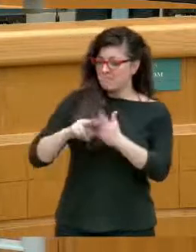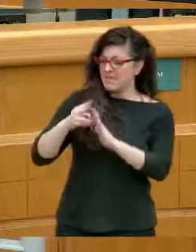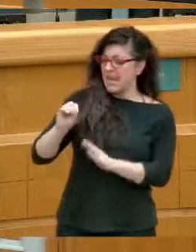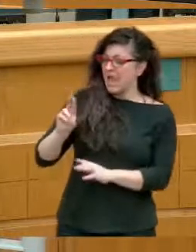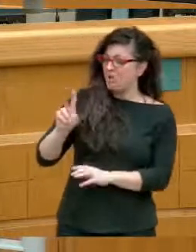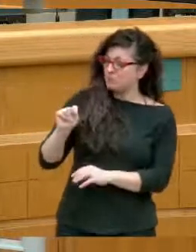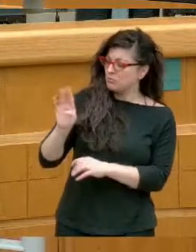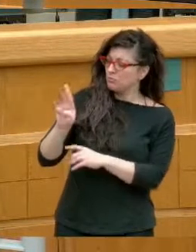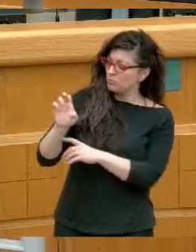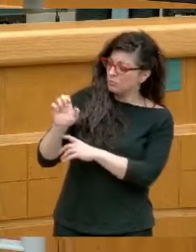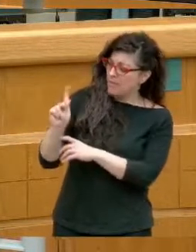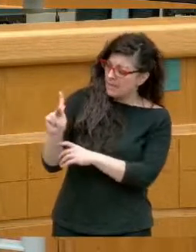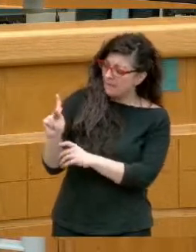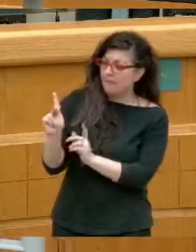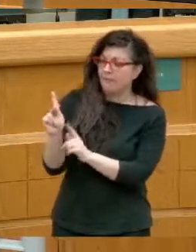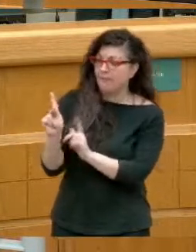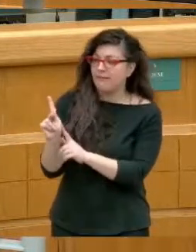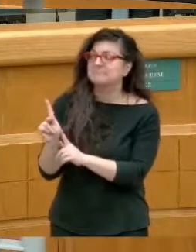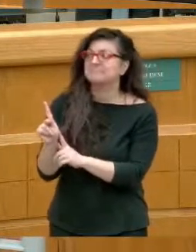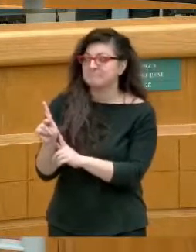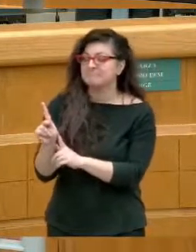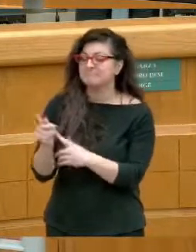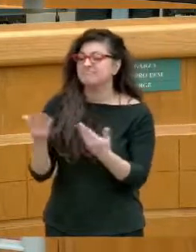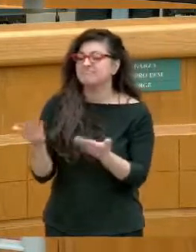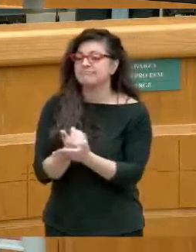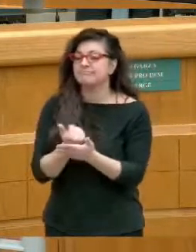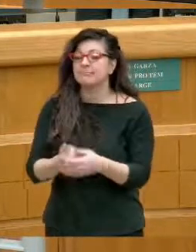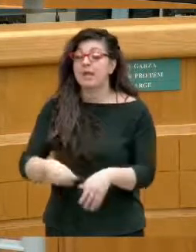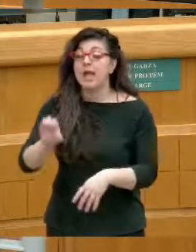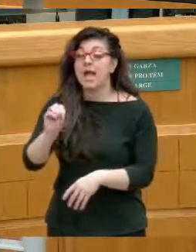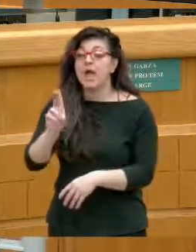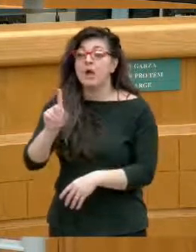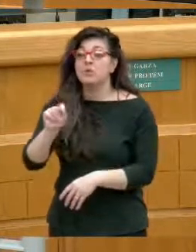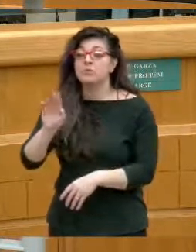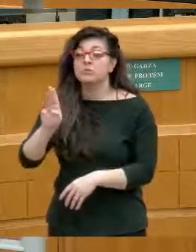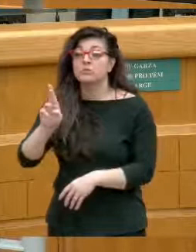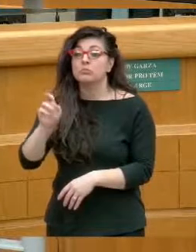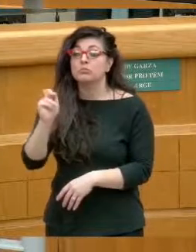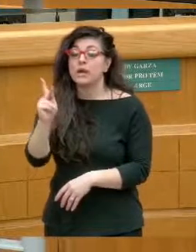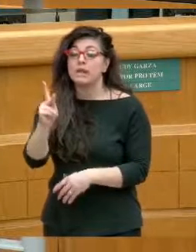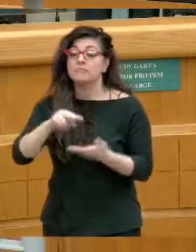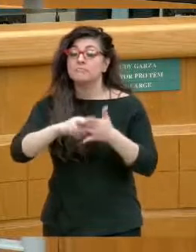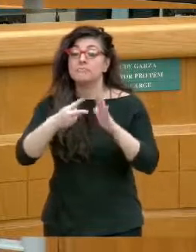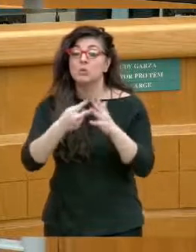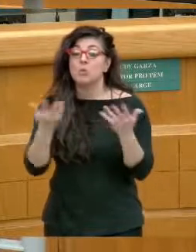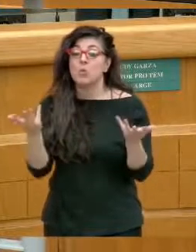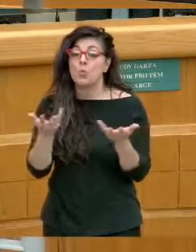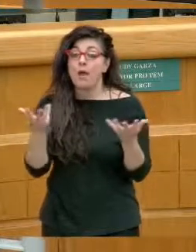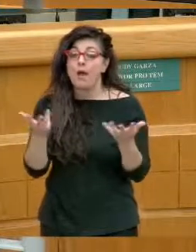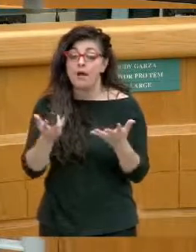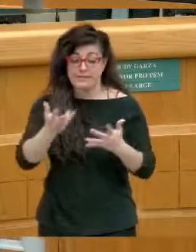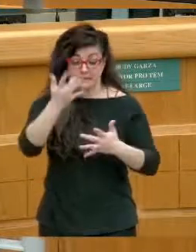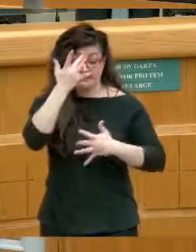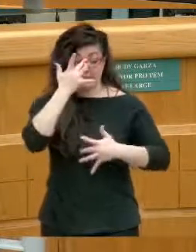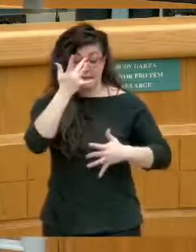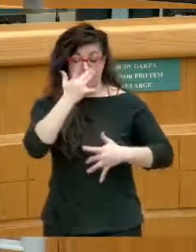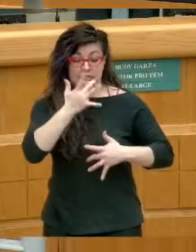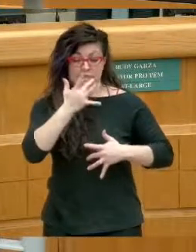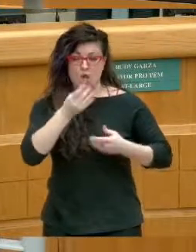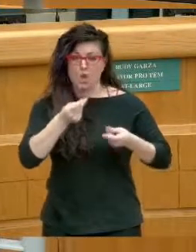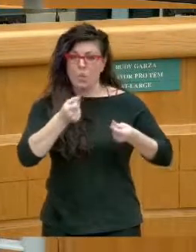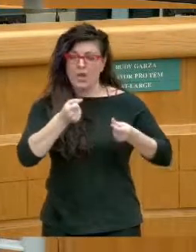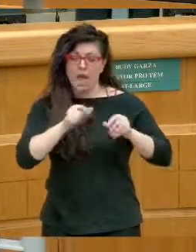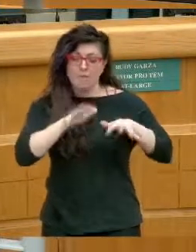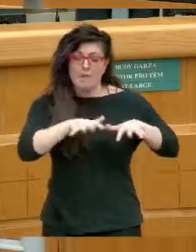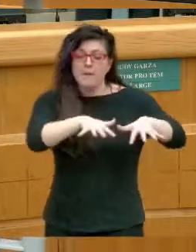And so an outbreak, it's a rapid rise of occurrence in disease. It can also